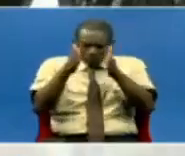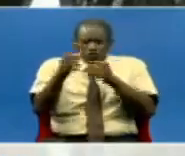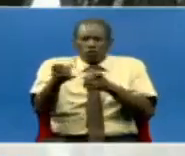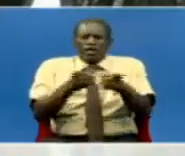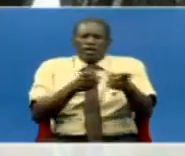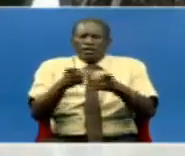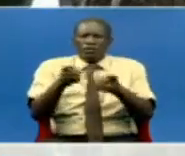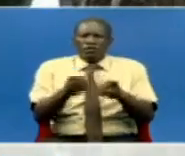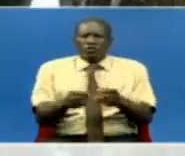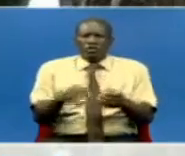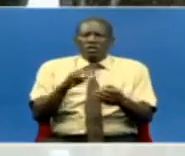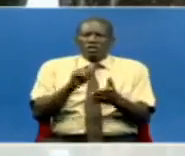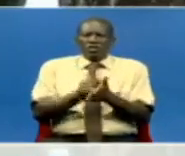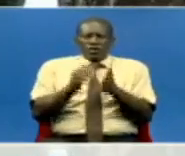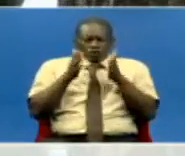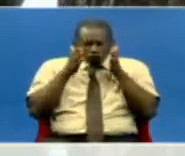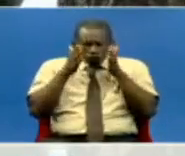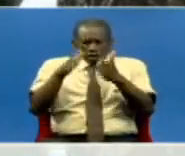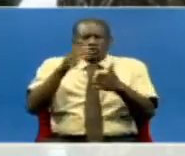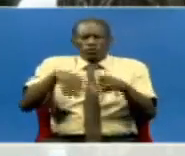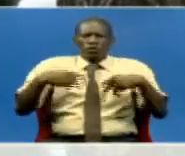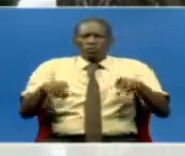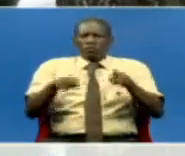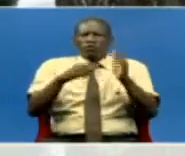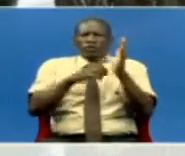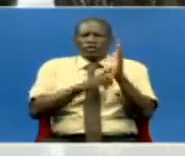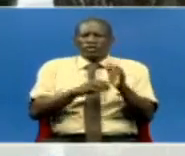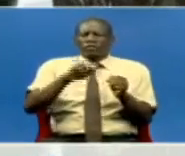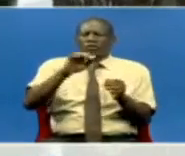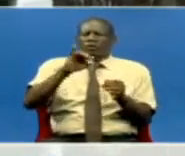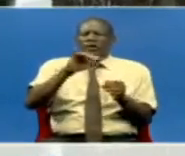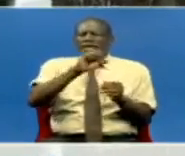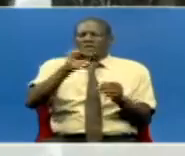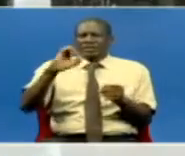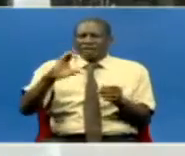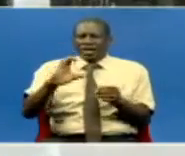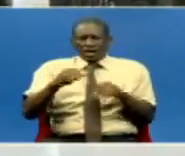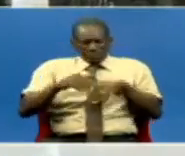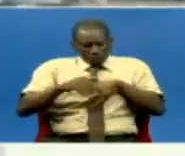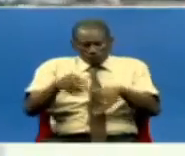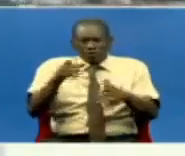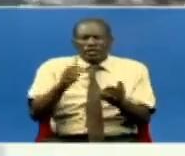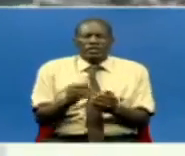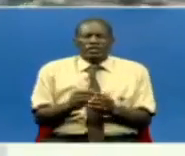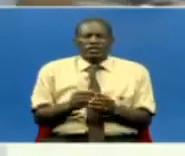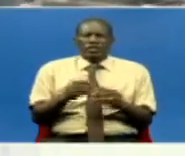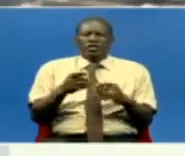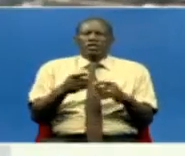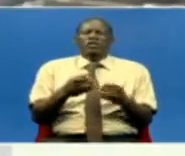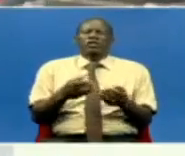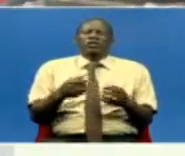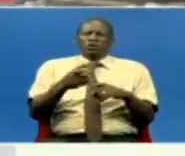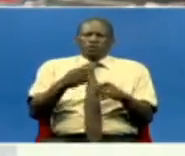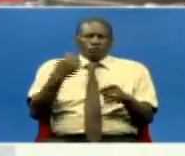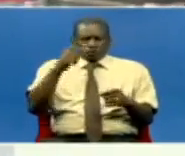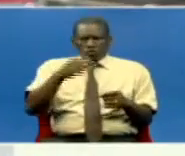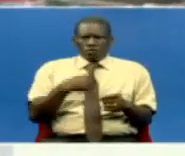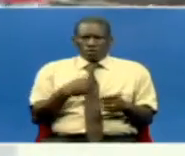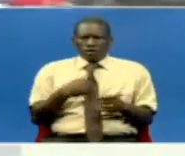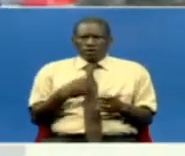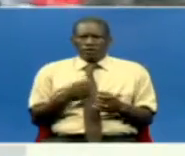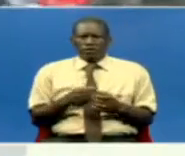administration. That focus is what people like Isaac Adambwa have been following closely. From where I sit,